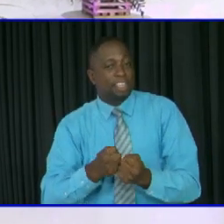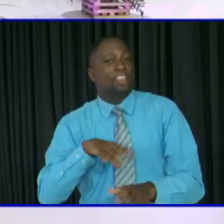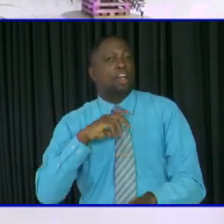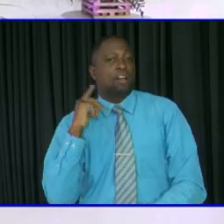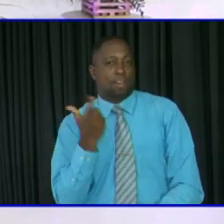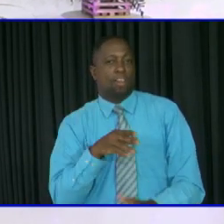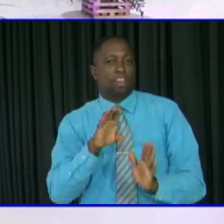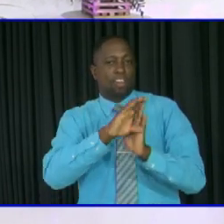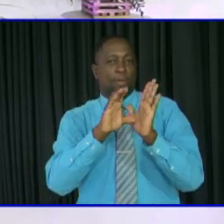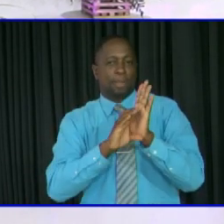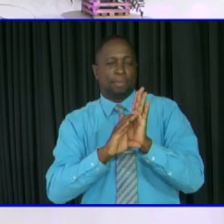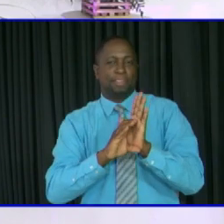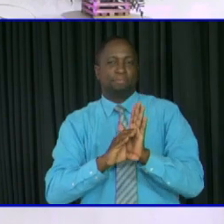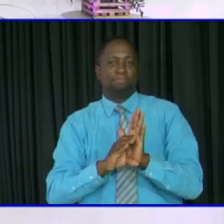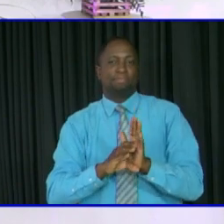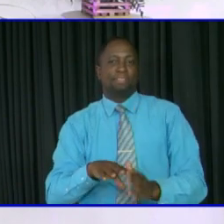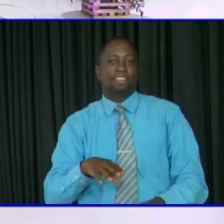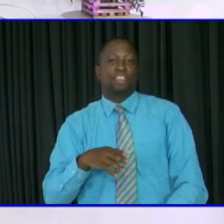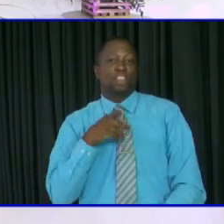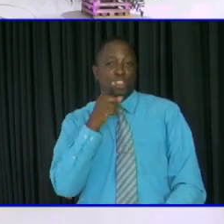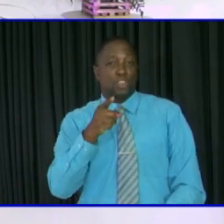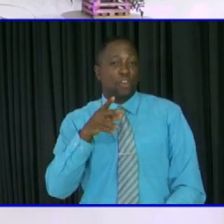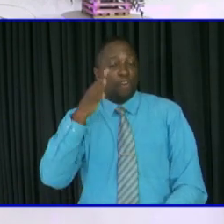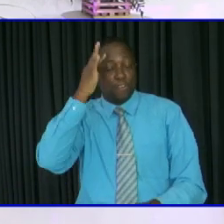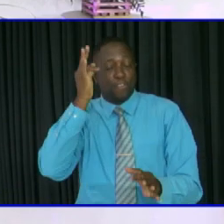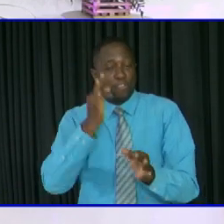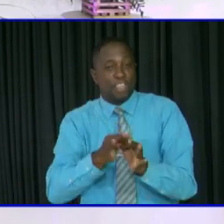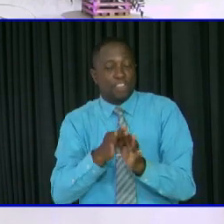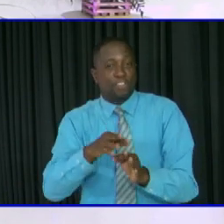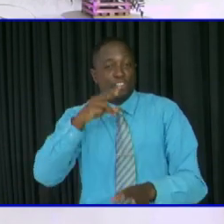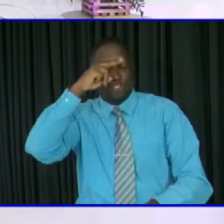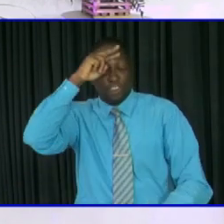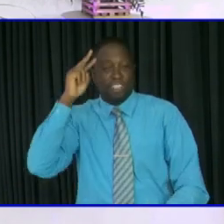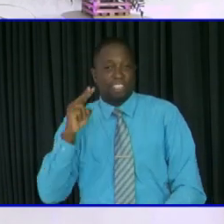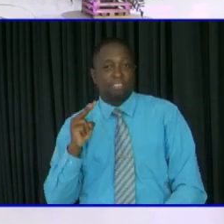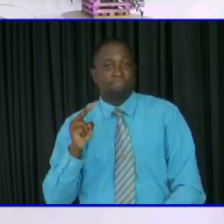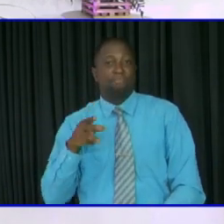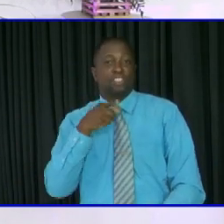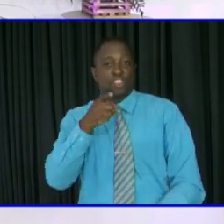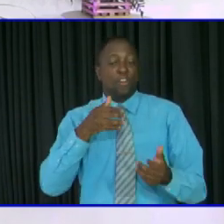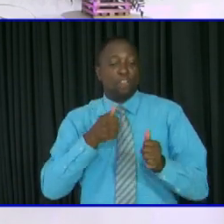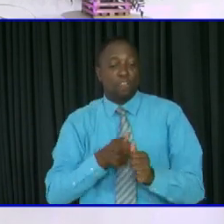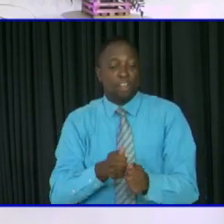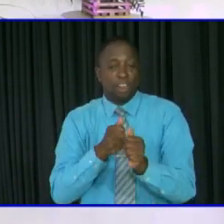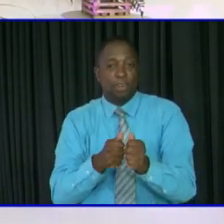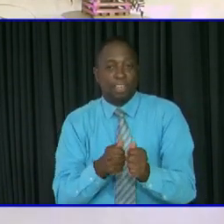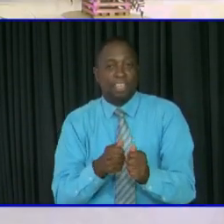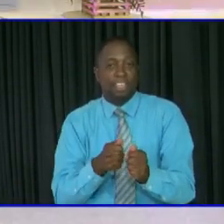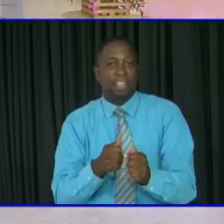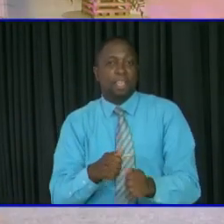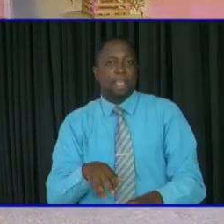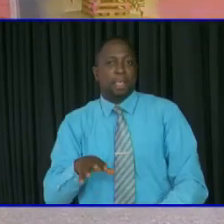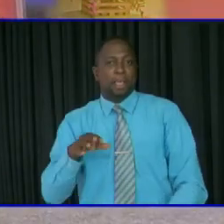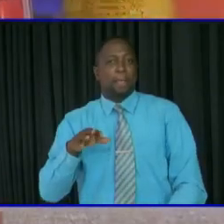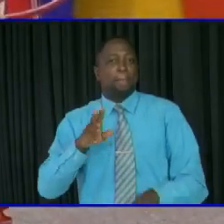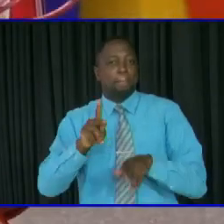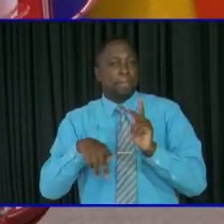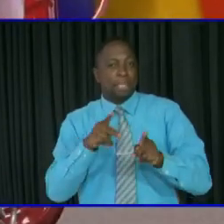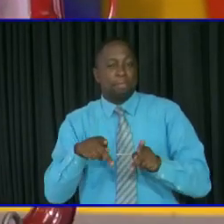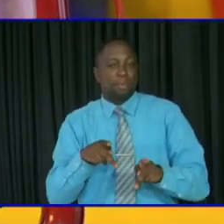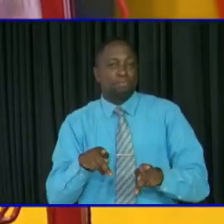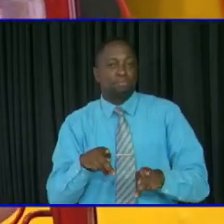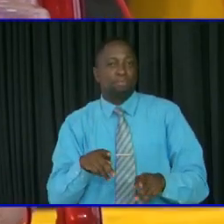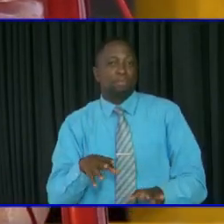virgin? Are you following God at his word? Is it that you are following the tradition of men? Are you a